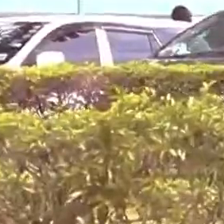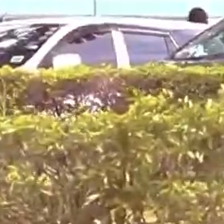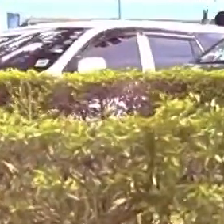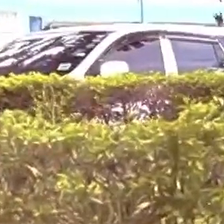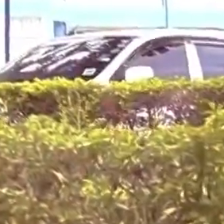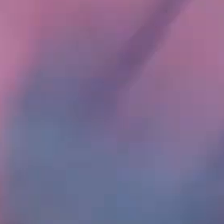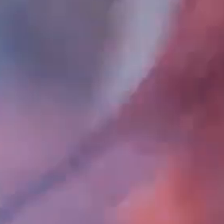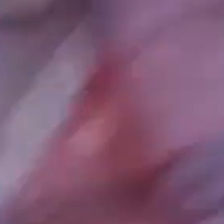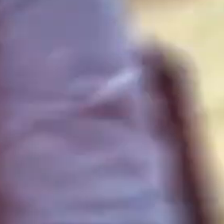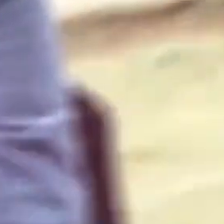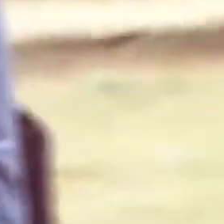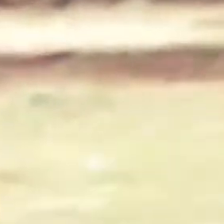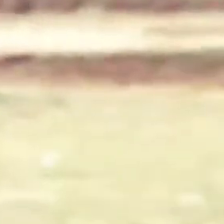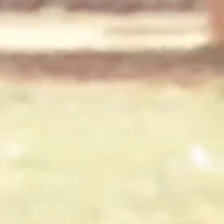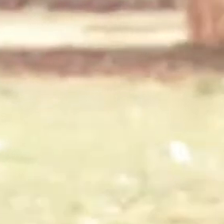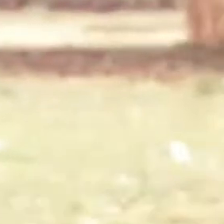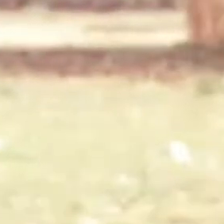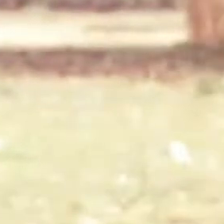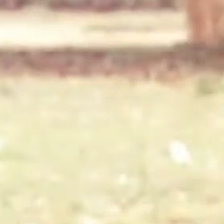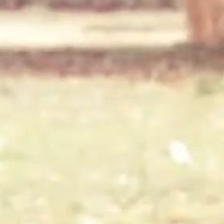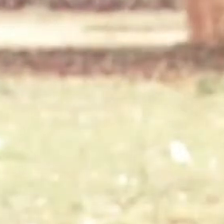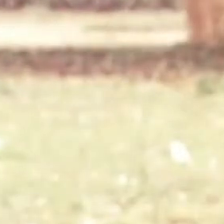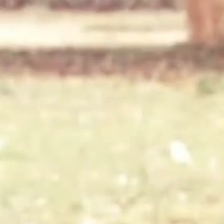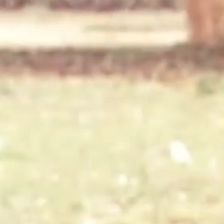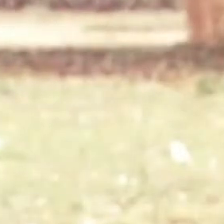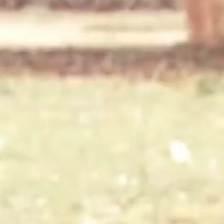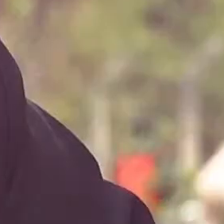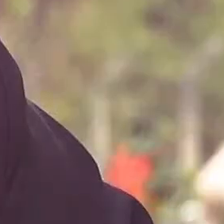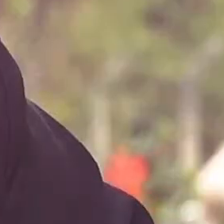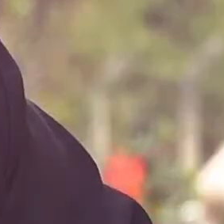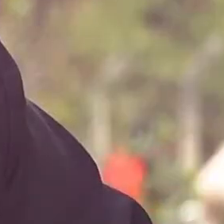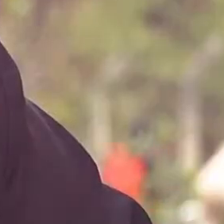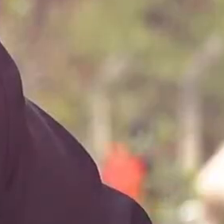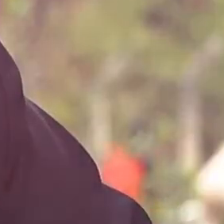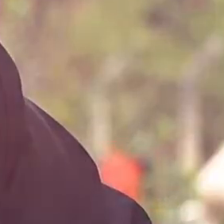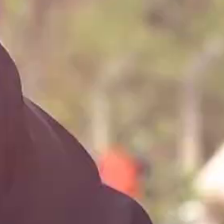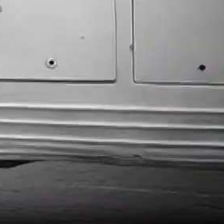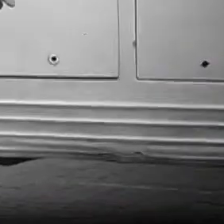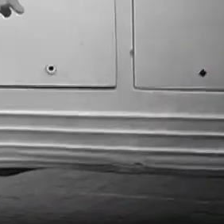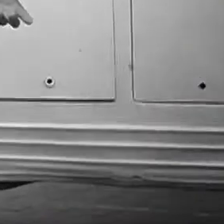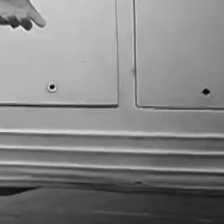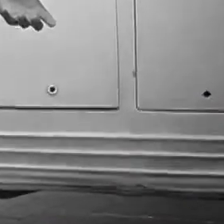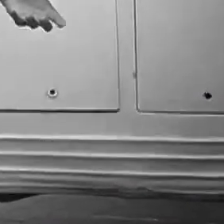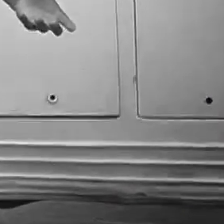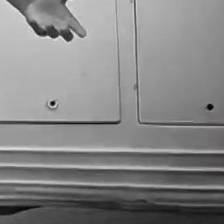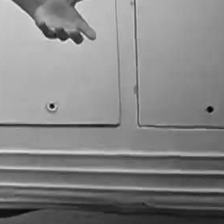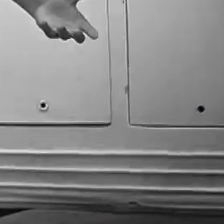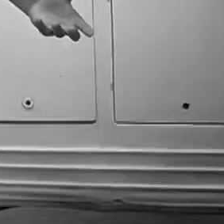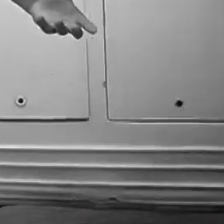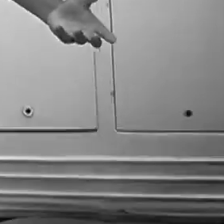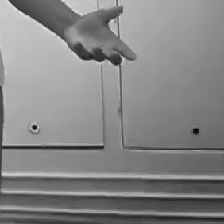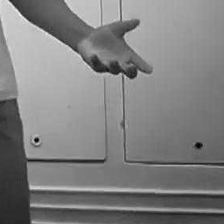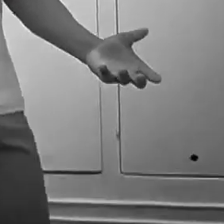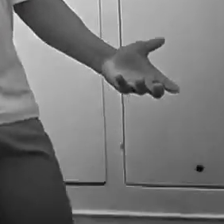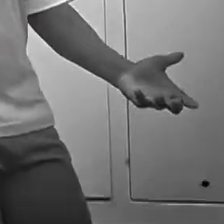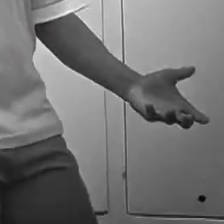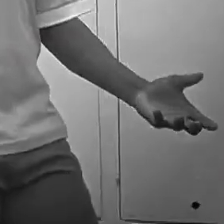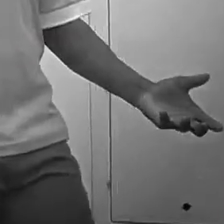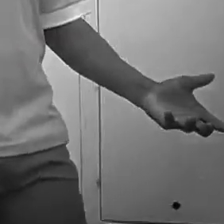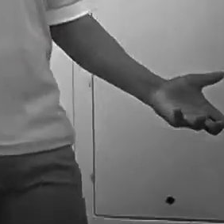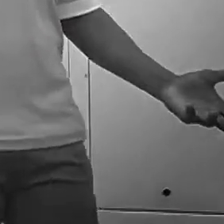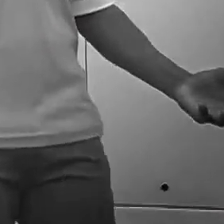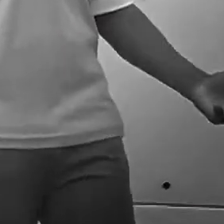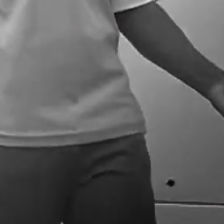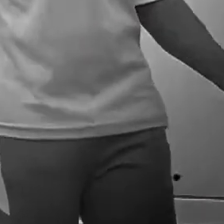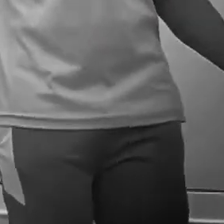mimi siwezi tembea tena. I've come to actually accept myself. Ukijaribu kumsimamisha mtu umwambie tafadhali